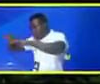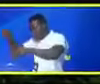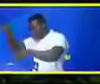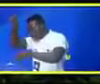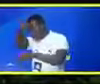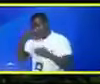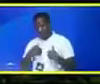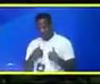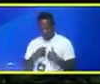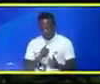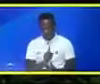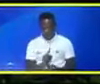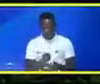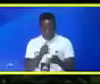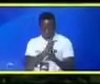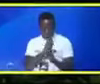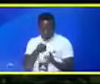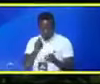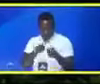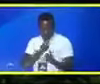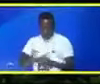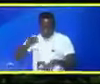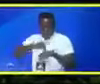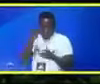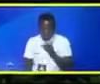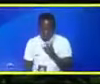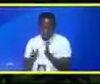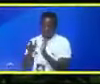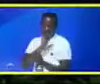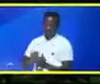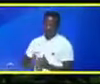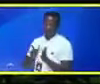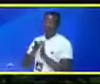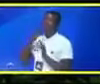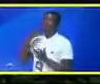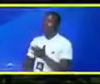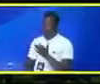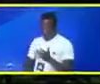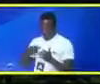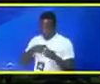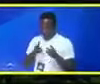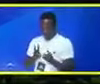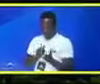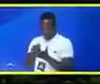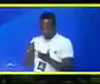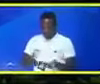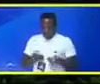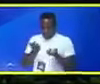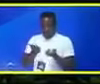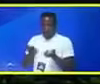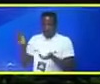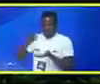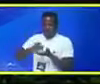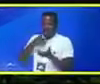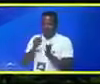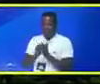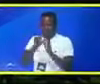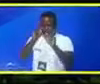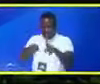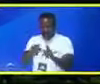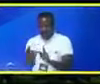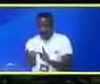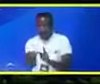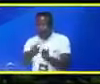There's only one key to the kingdom. Jesus said this about himself. I am the way, truth, and life. Then he says, no man cometh to